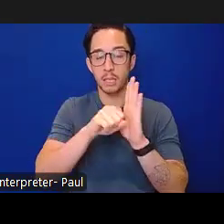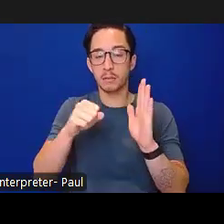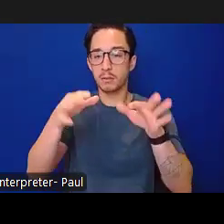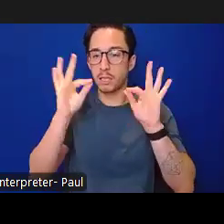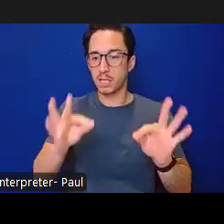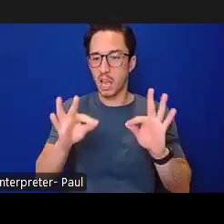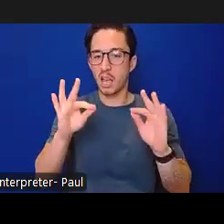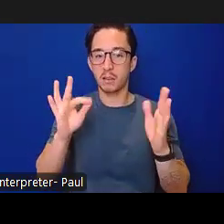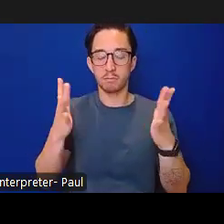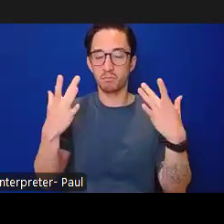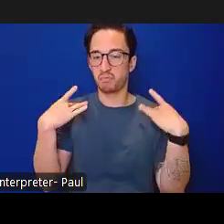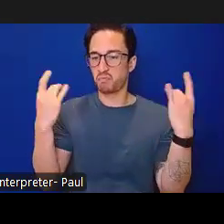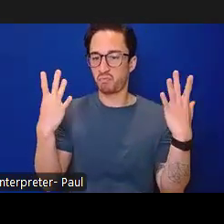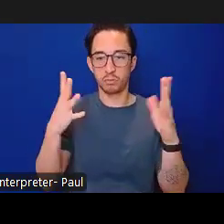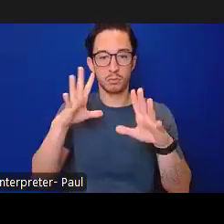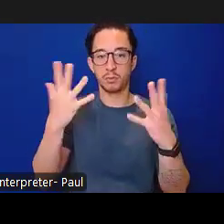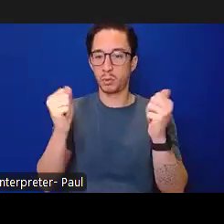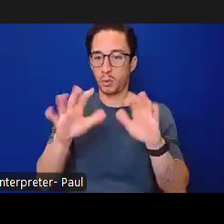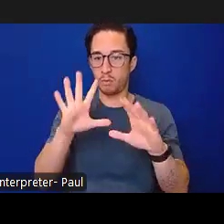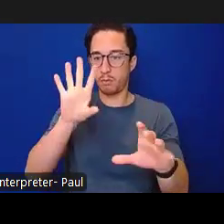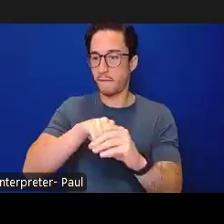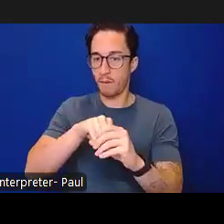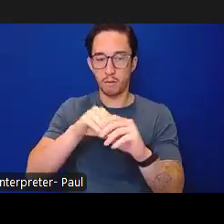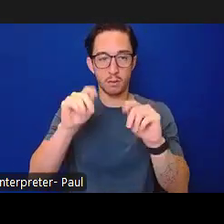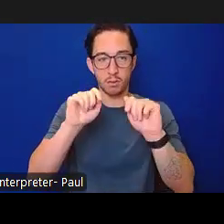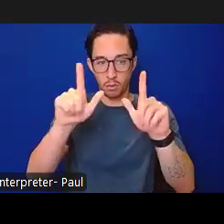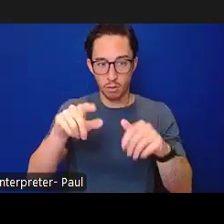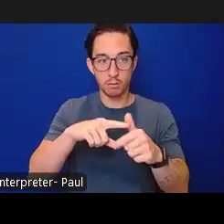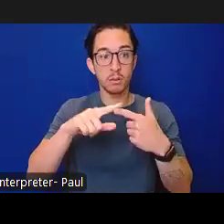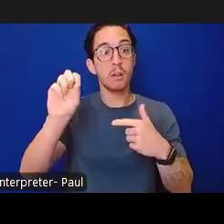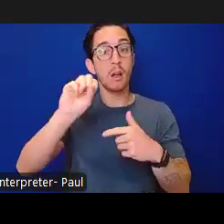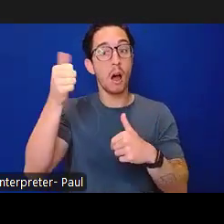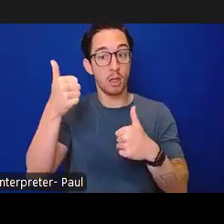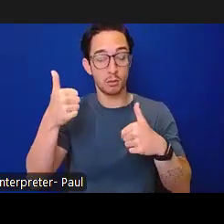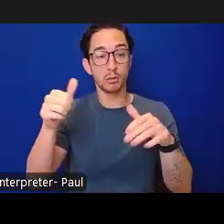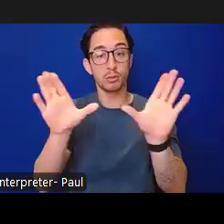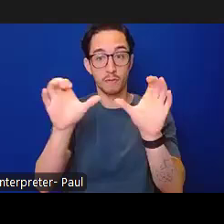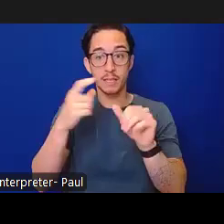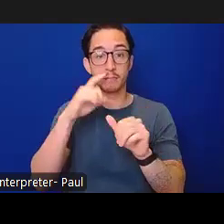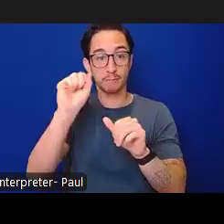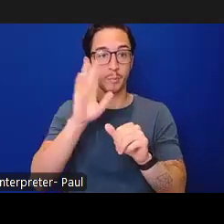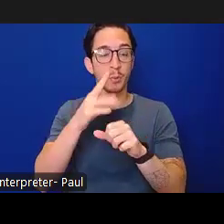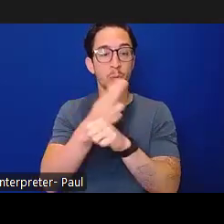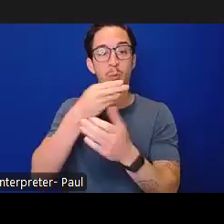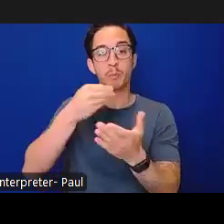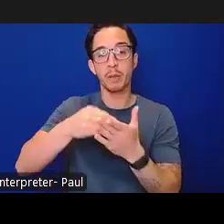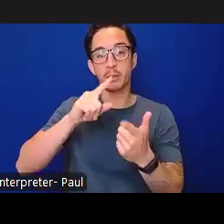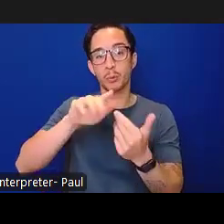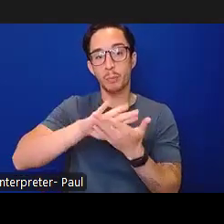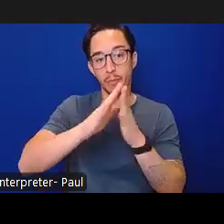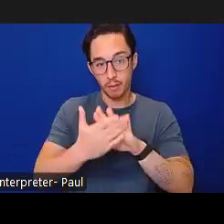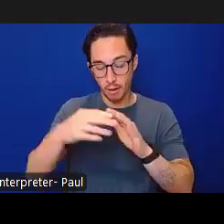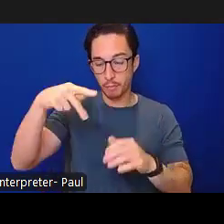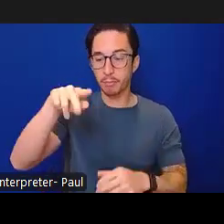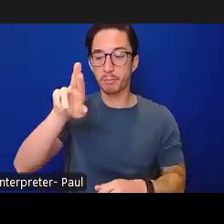altogether. Others have certified that they will use that money to become PREA compliant.